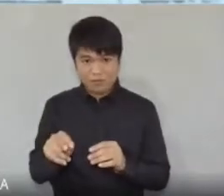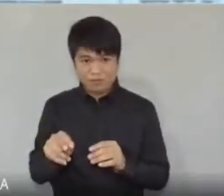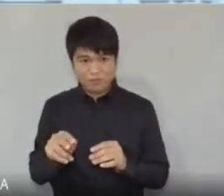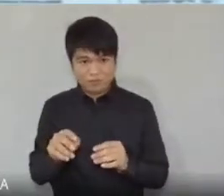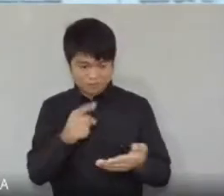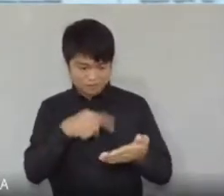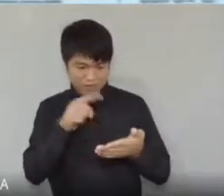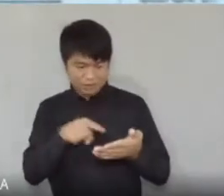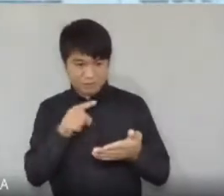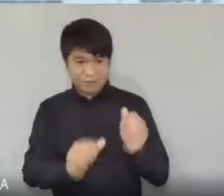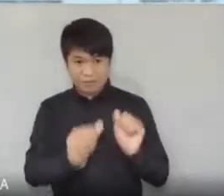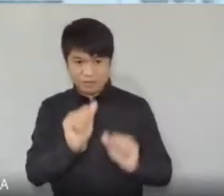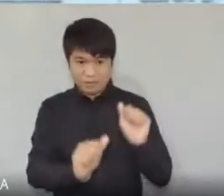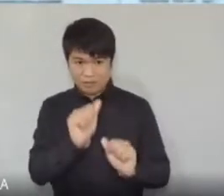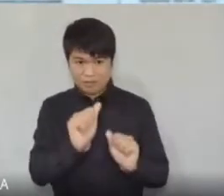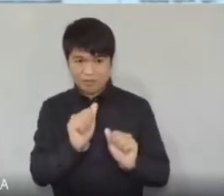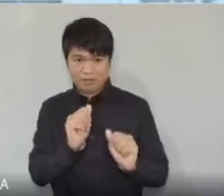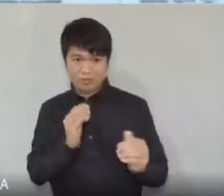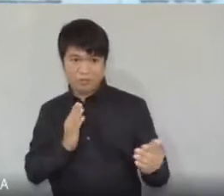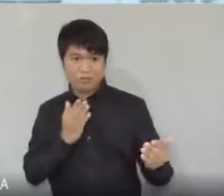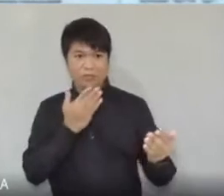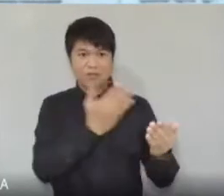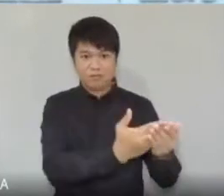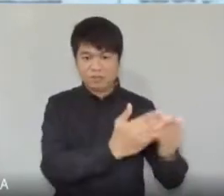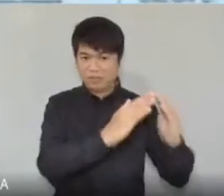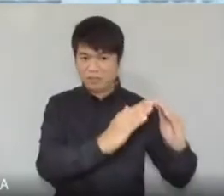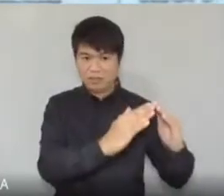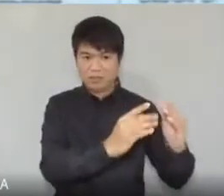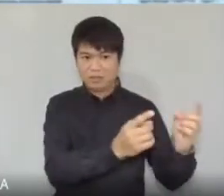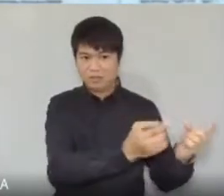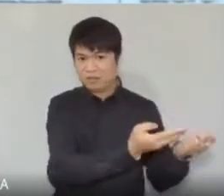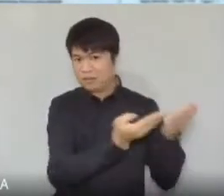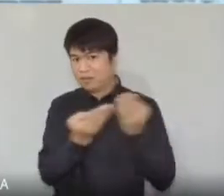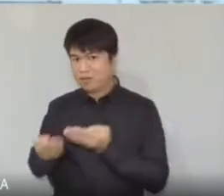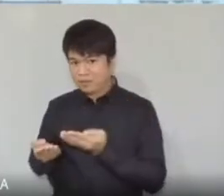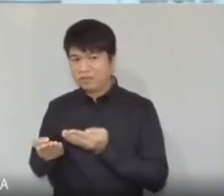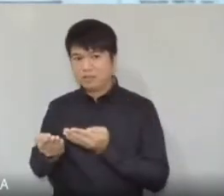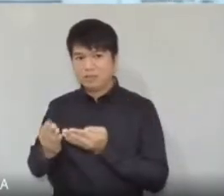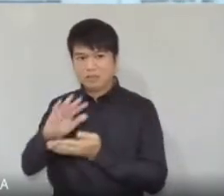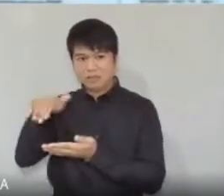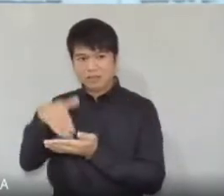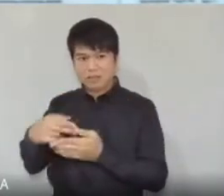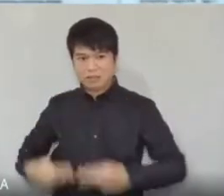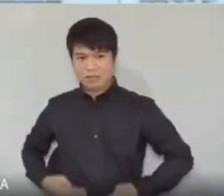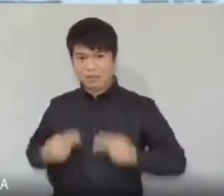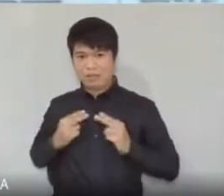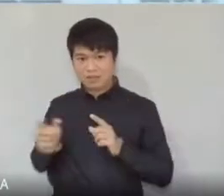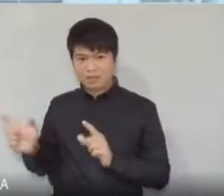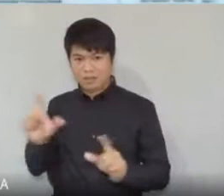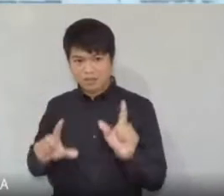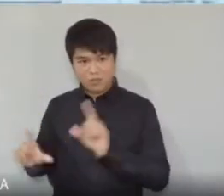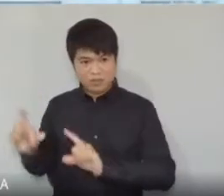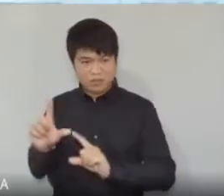done by requested by the health center physician, then laboratory is done at our